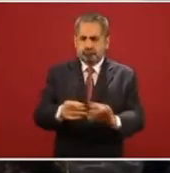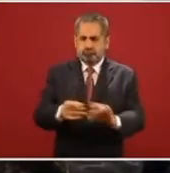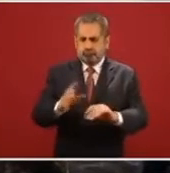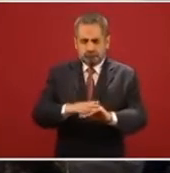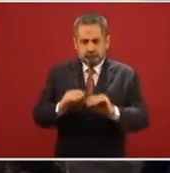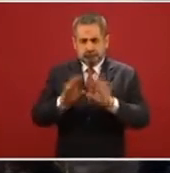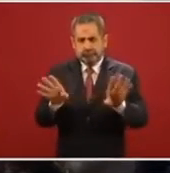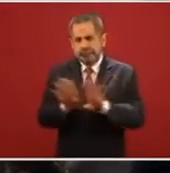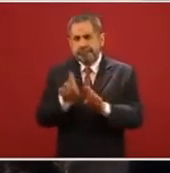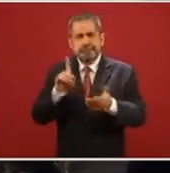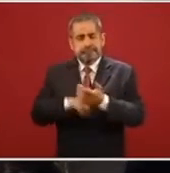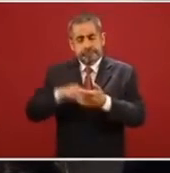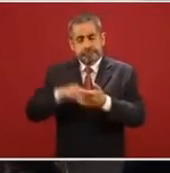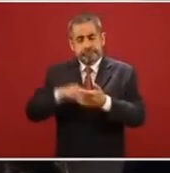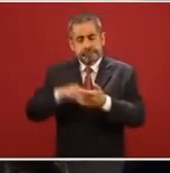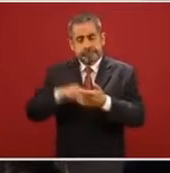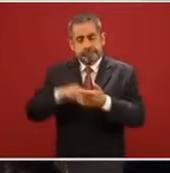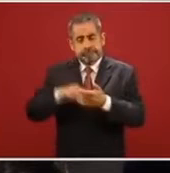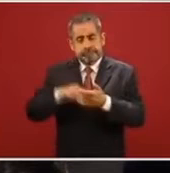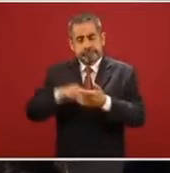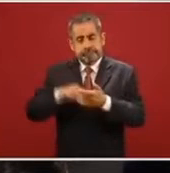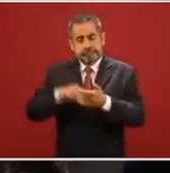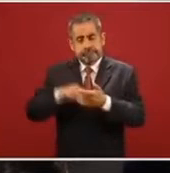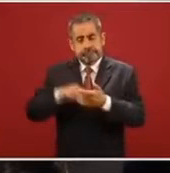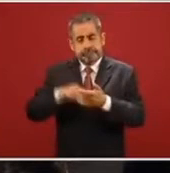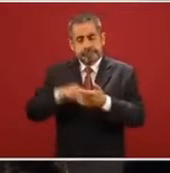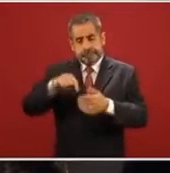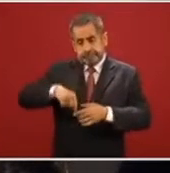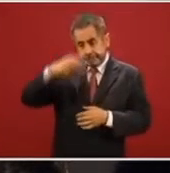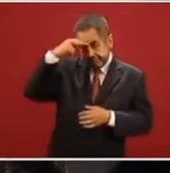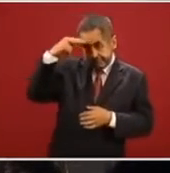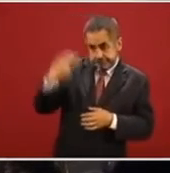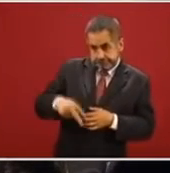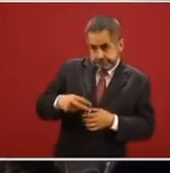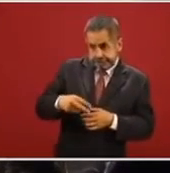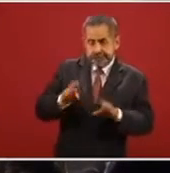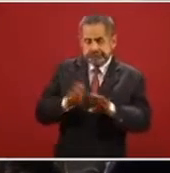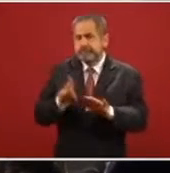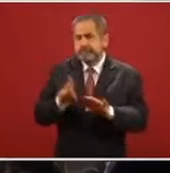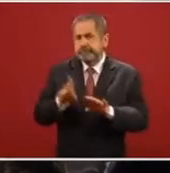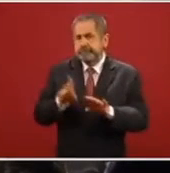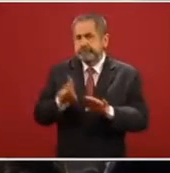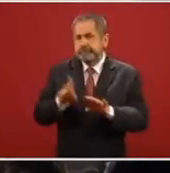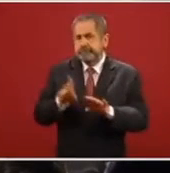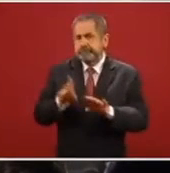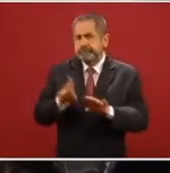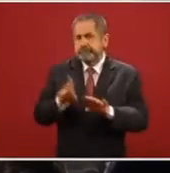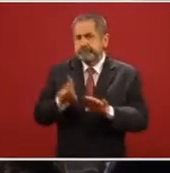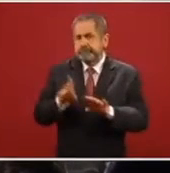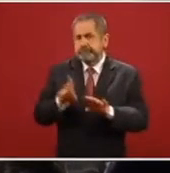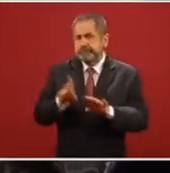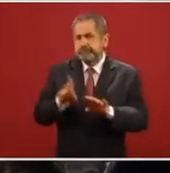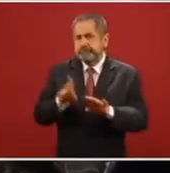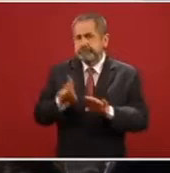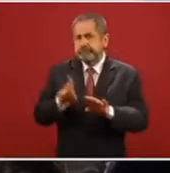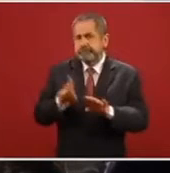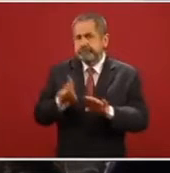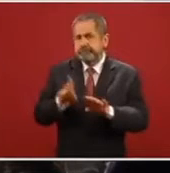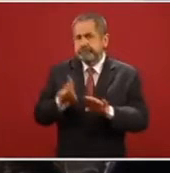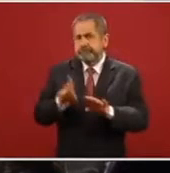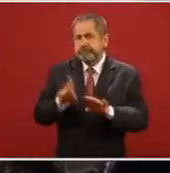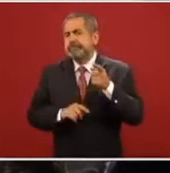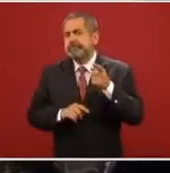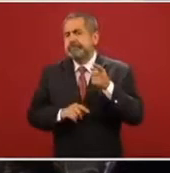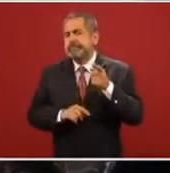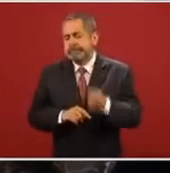manner, también para México and also for Mexico, a la pregunta dirigida to the question that was